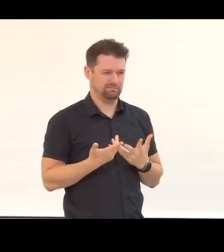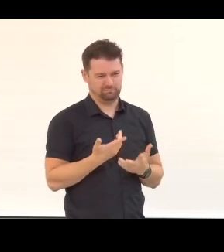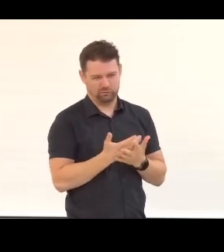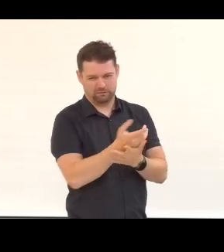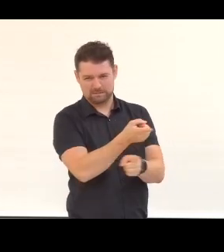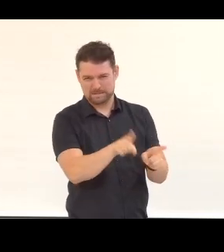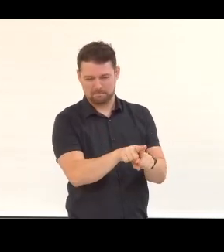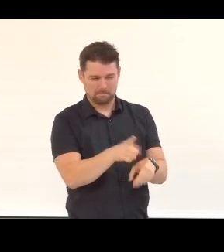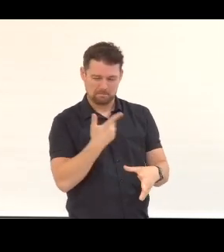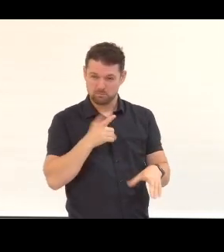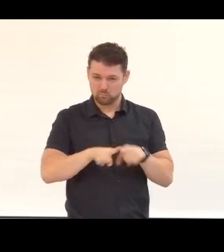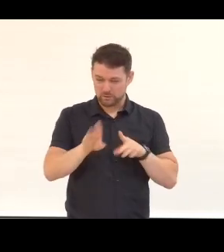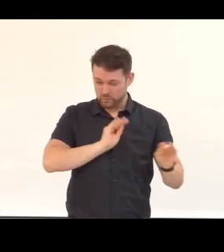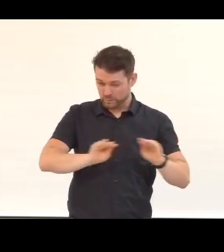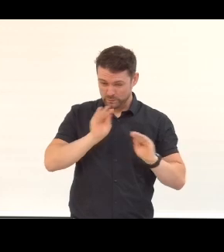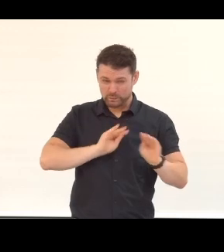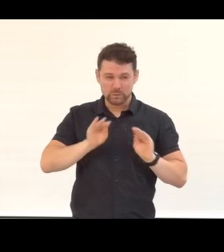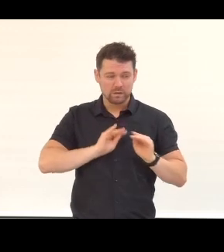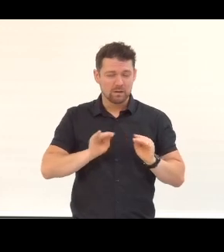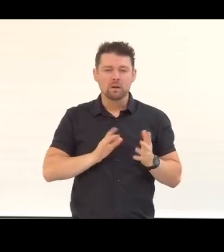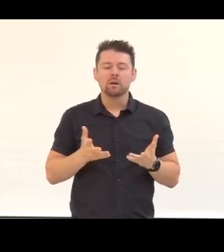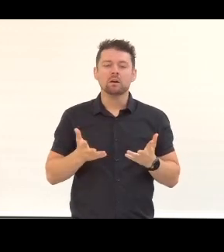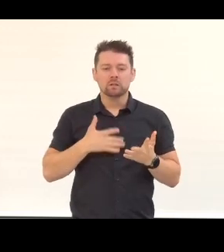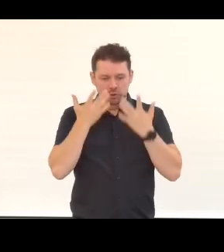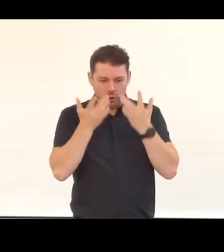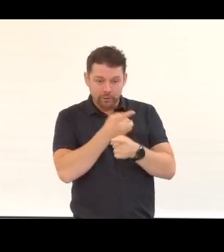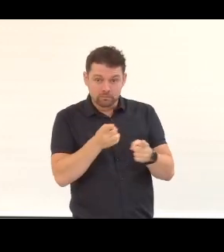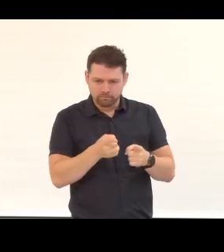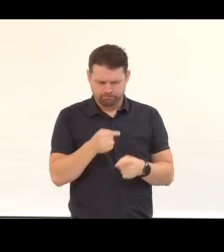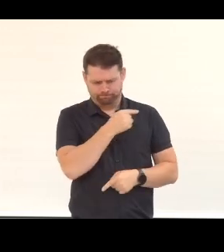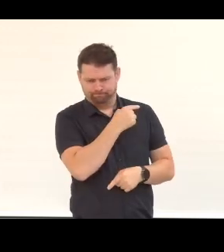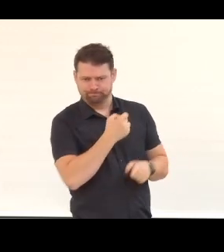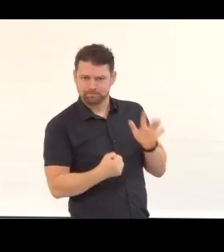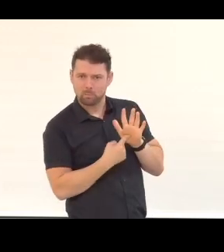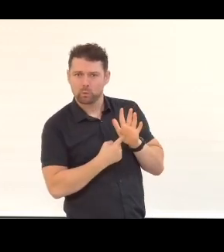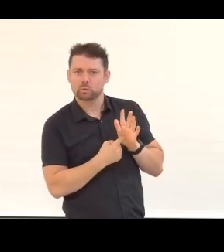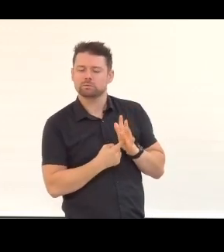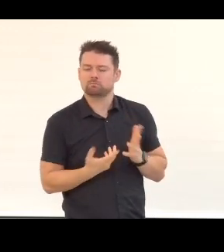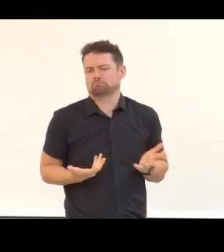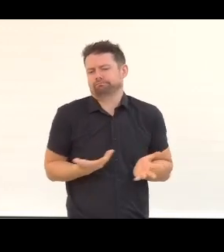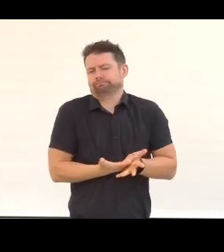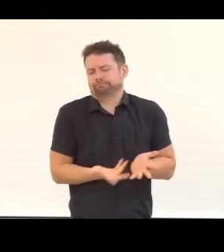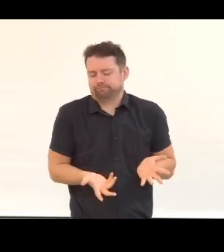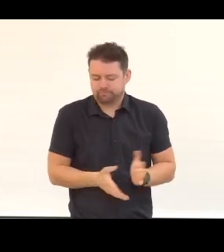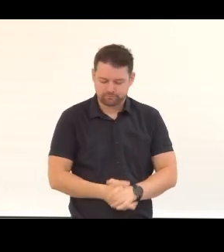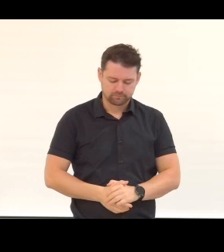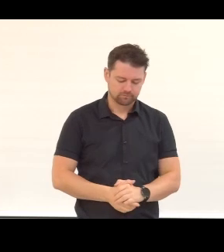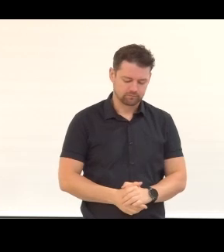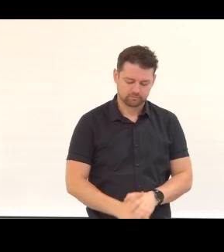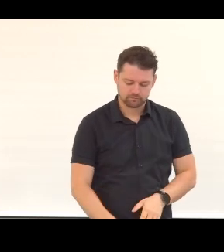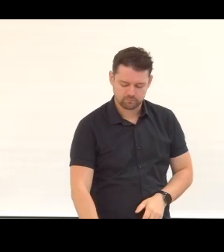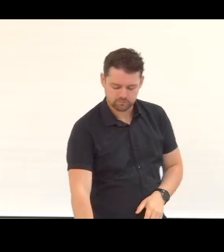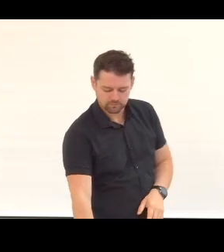give them also, to show them that this matters, that this is important, what we do. Okay, next